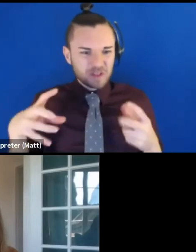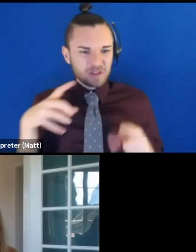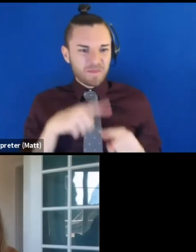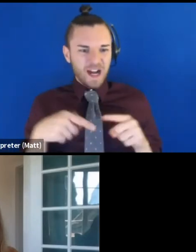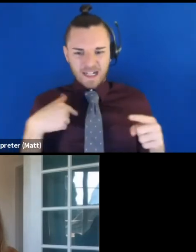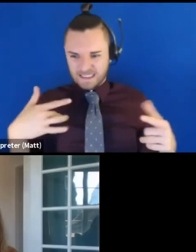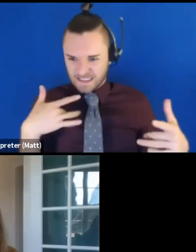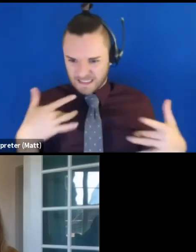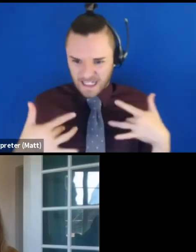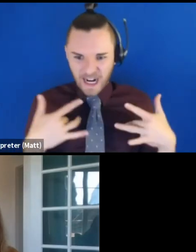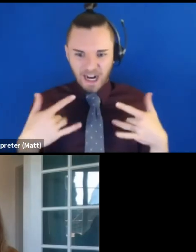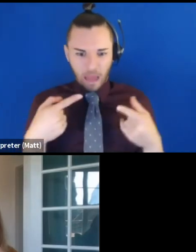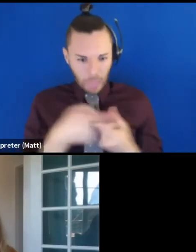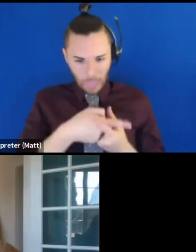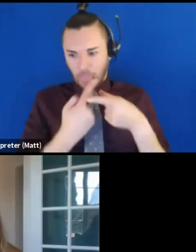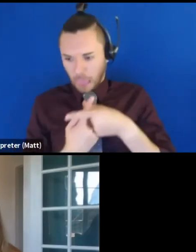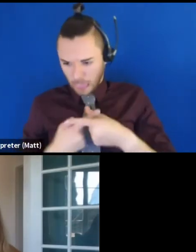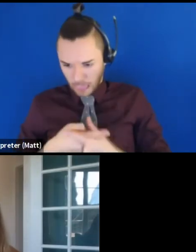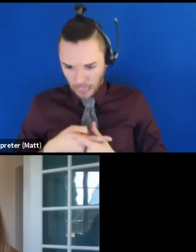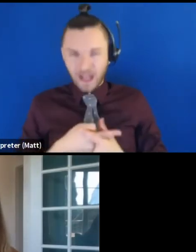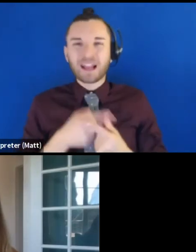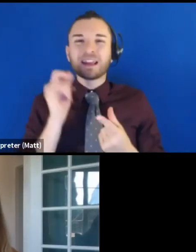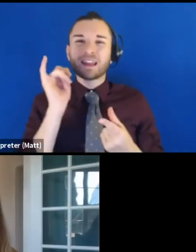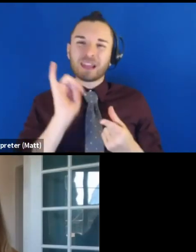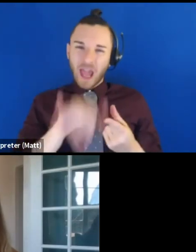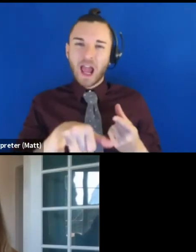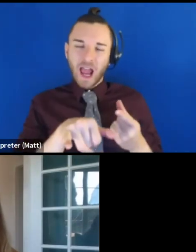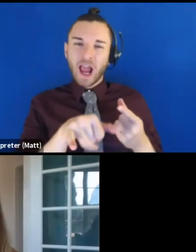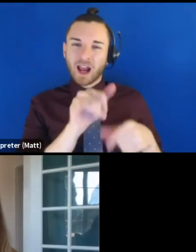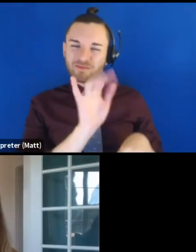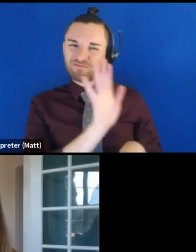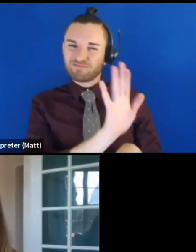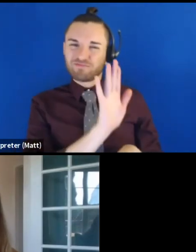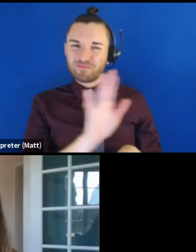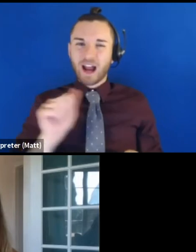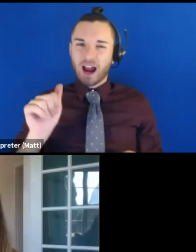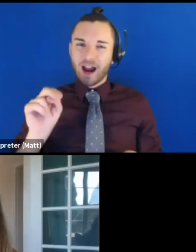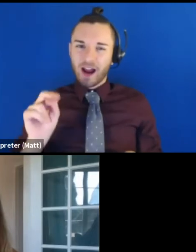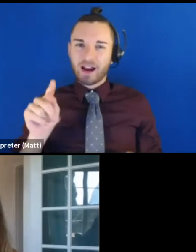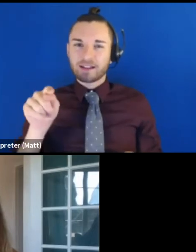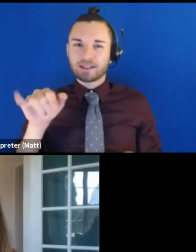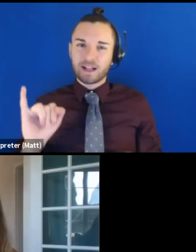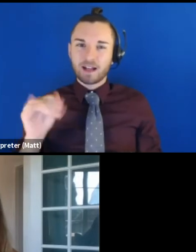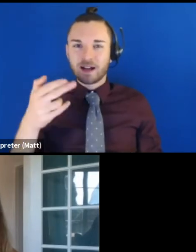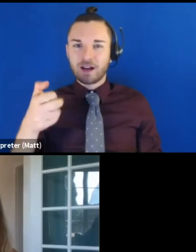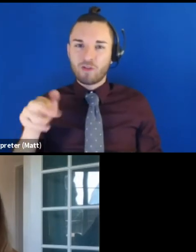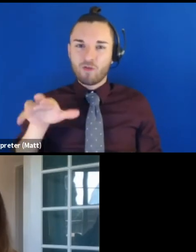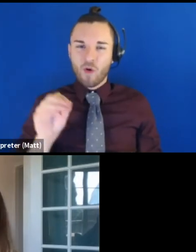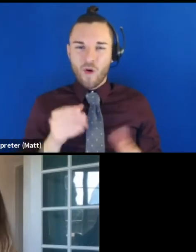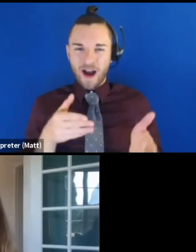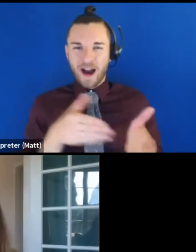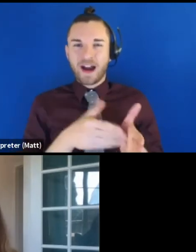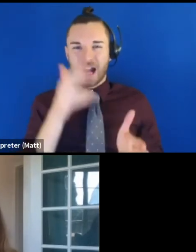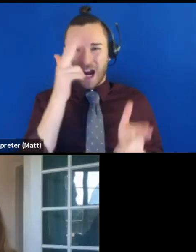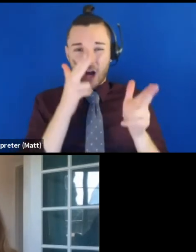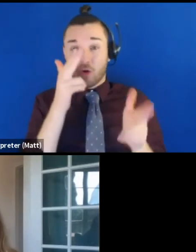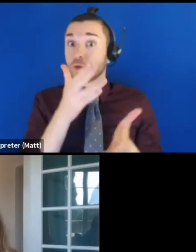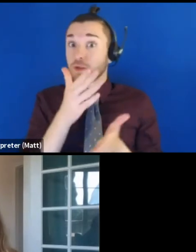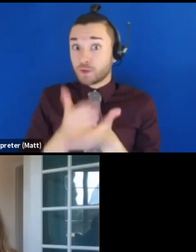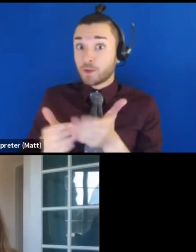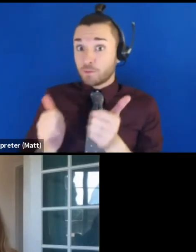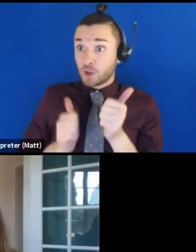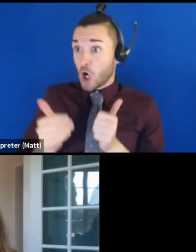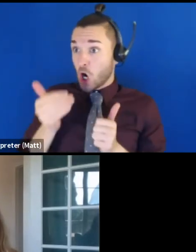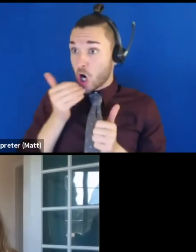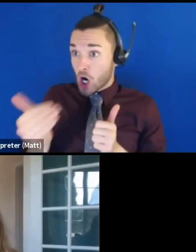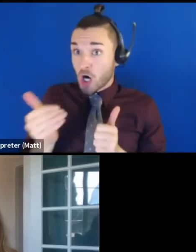I think that that's actually the driving force to a lot of these characters. And there are good shows that do this and there are bad shows. There are shows that really just